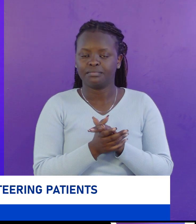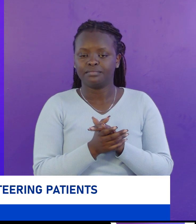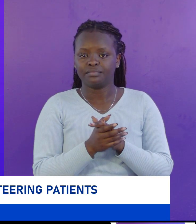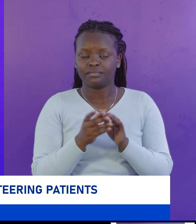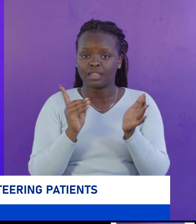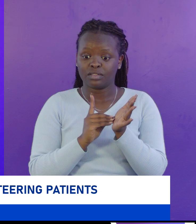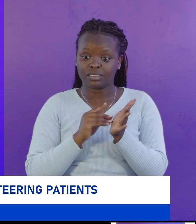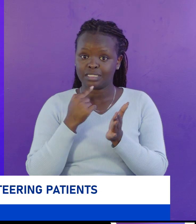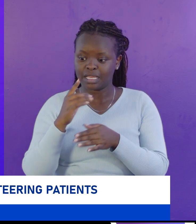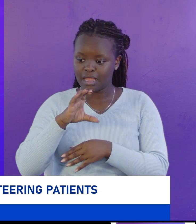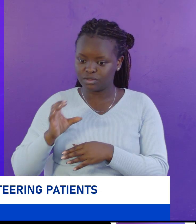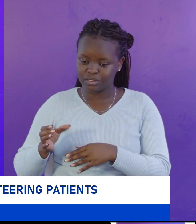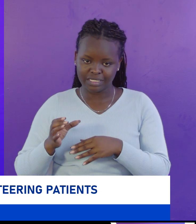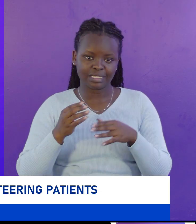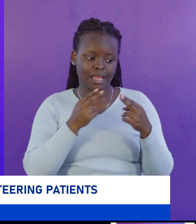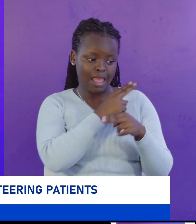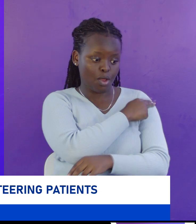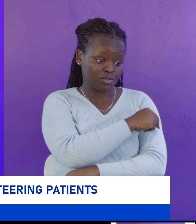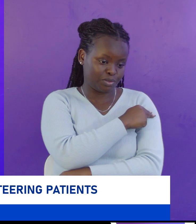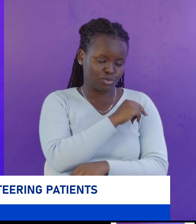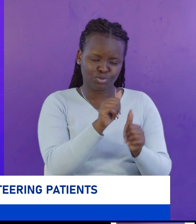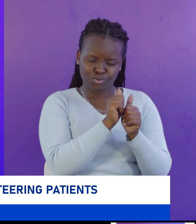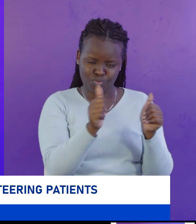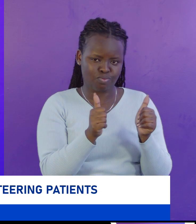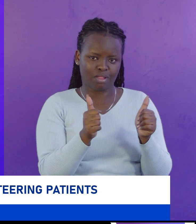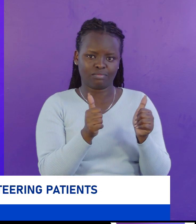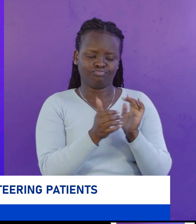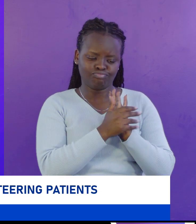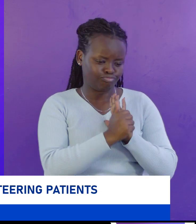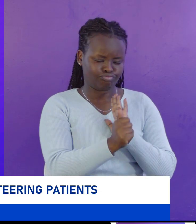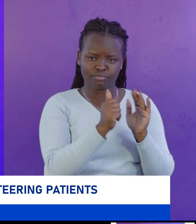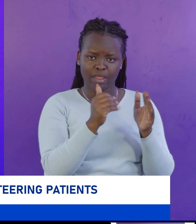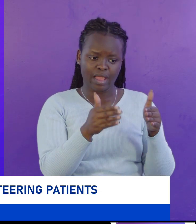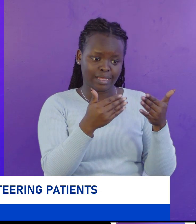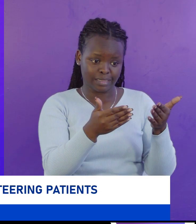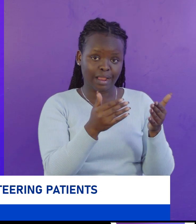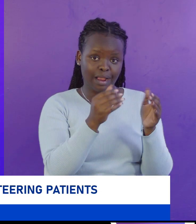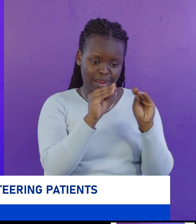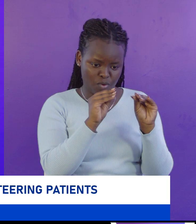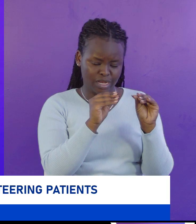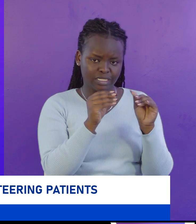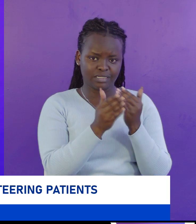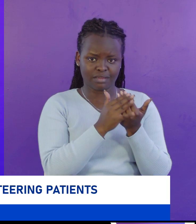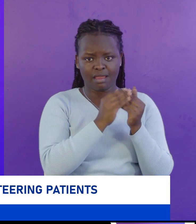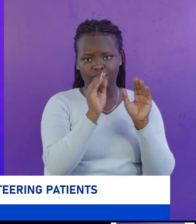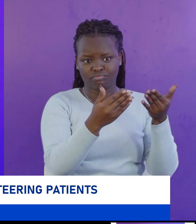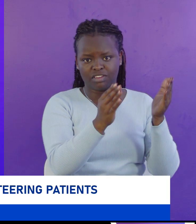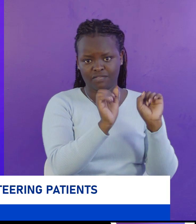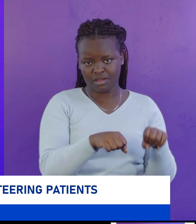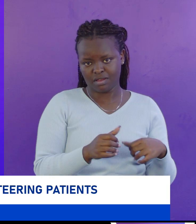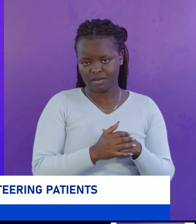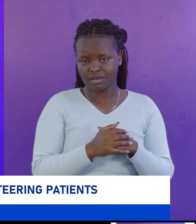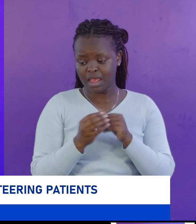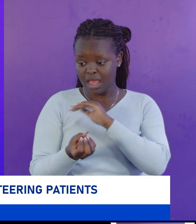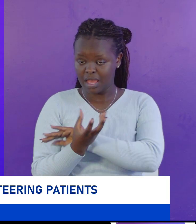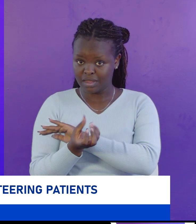county's public health facilities are well equipped and capable of providing quality care. They cautioned that such misleading